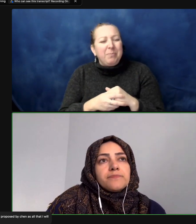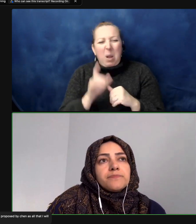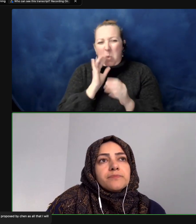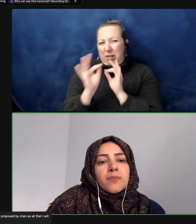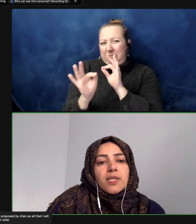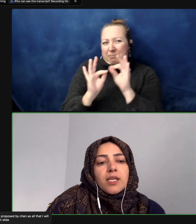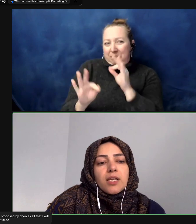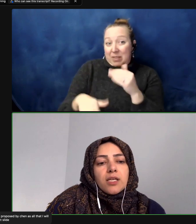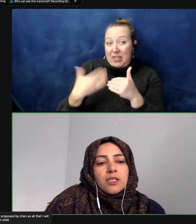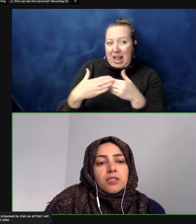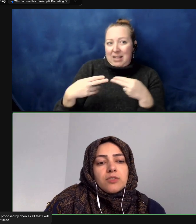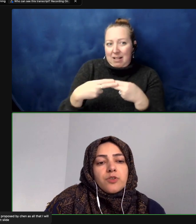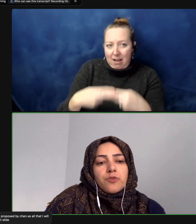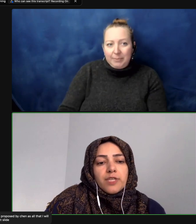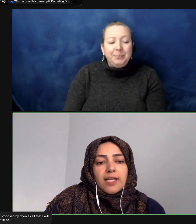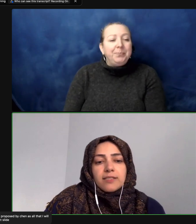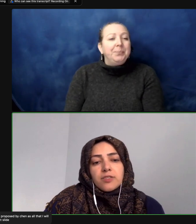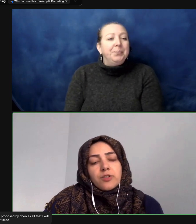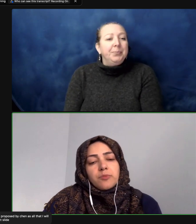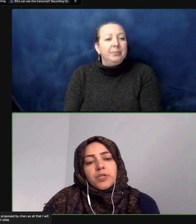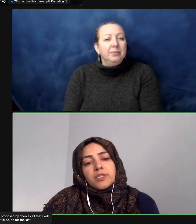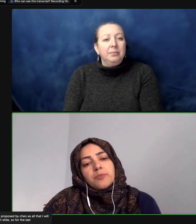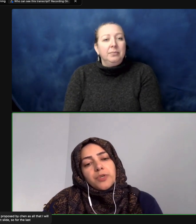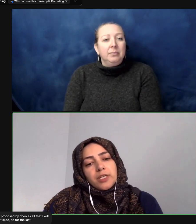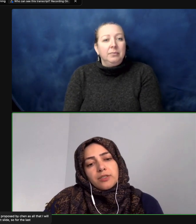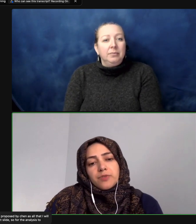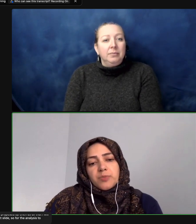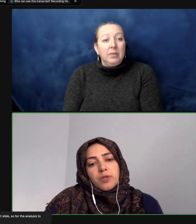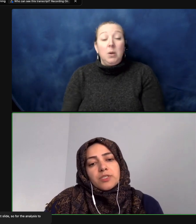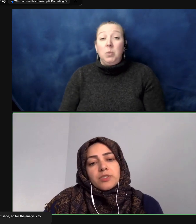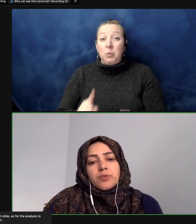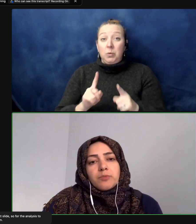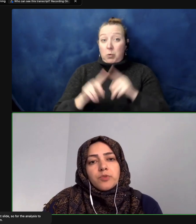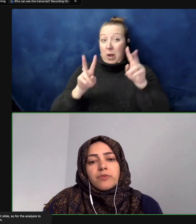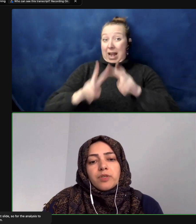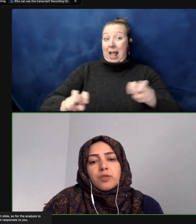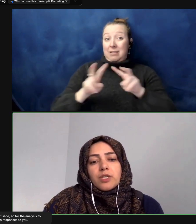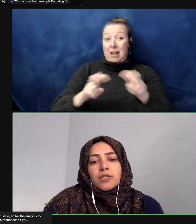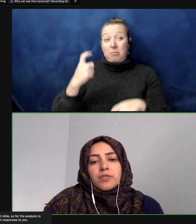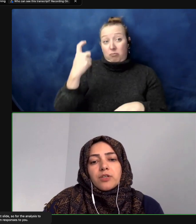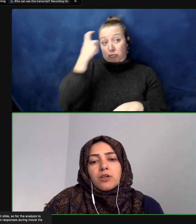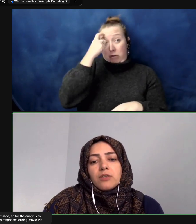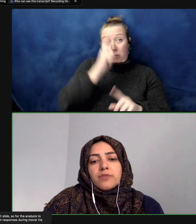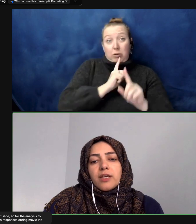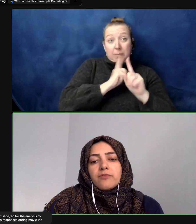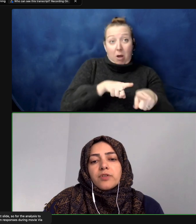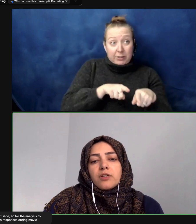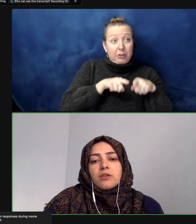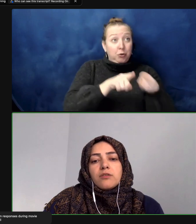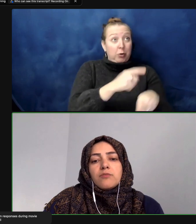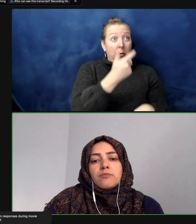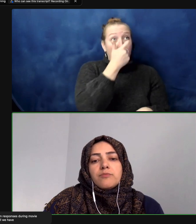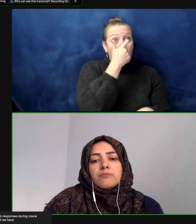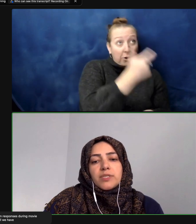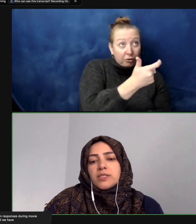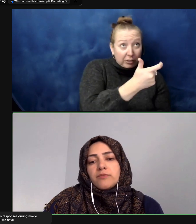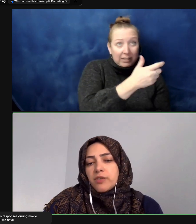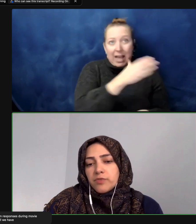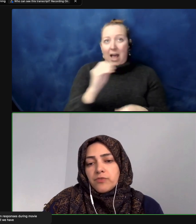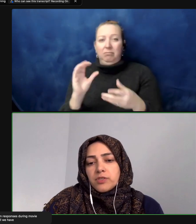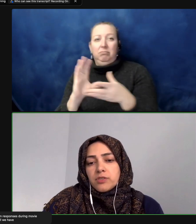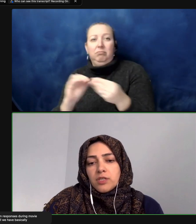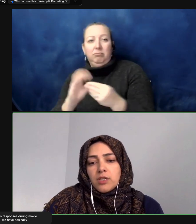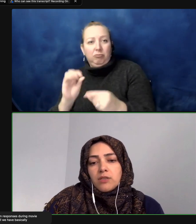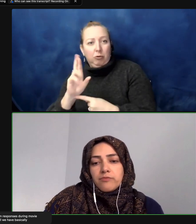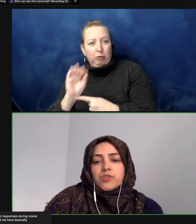slide. So for the analysis to compare the brain responses during movie viewing and recall, we have basically